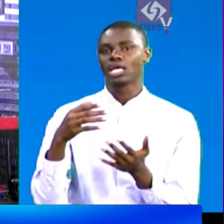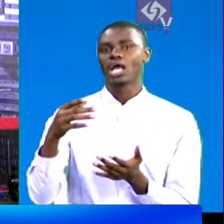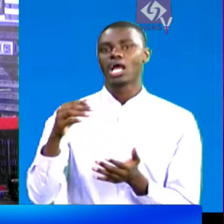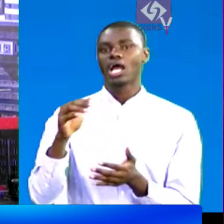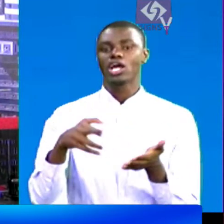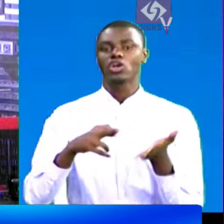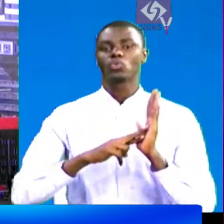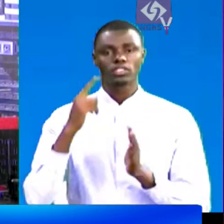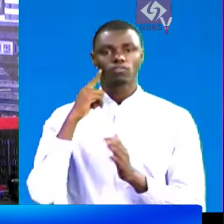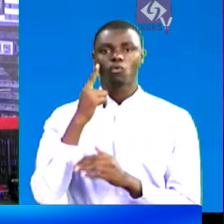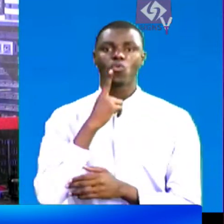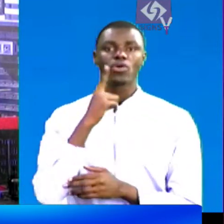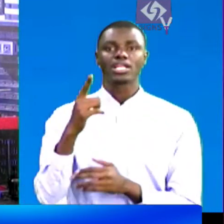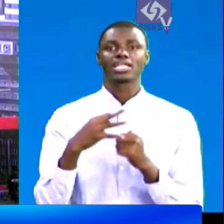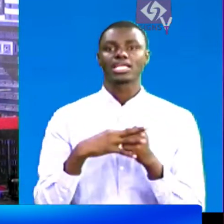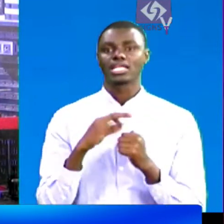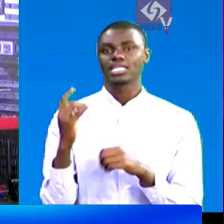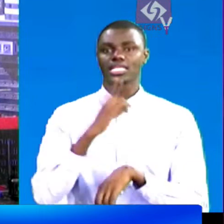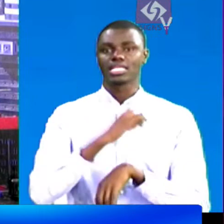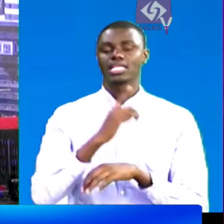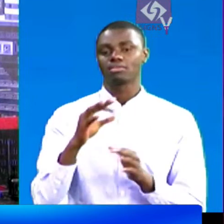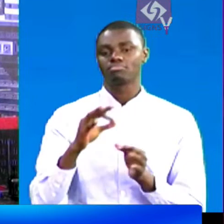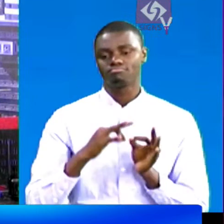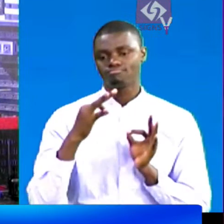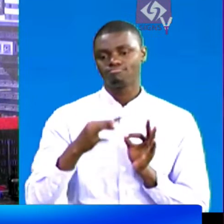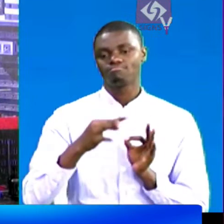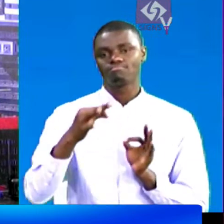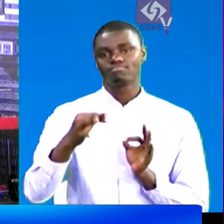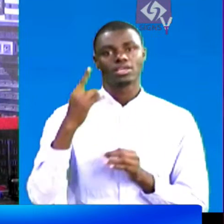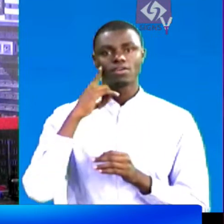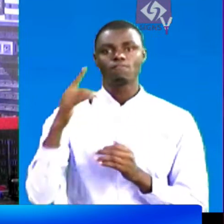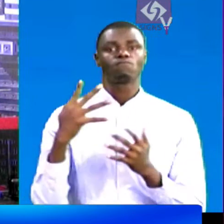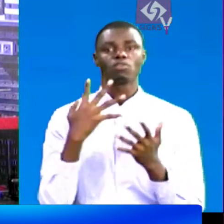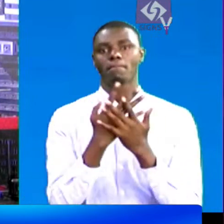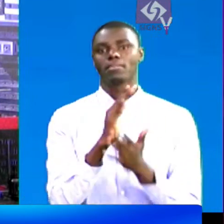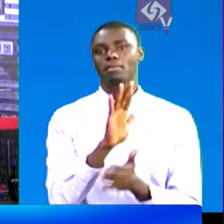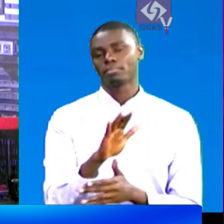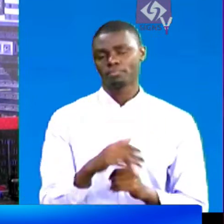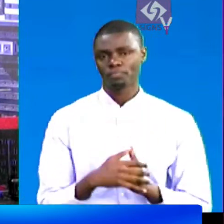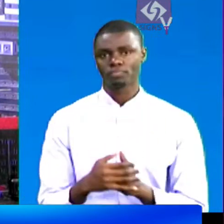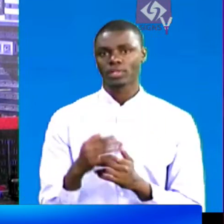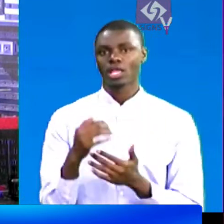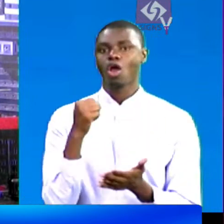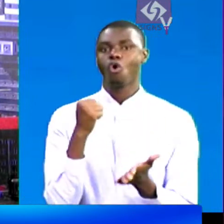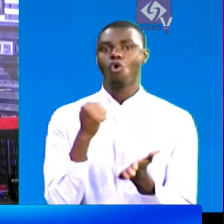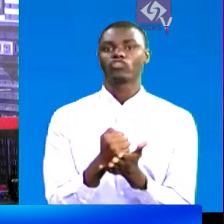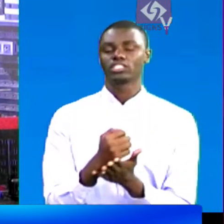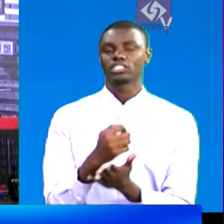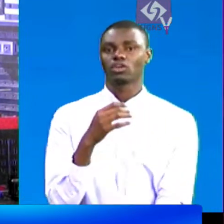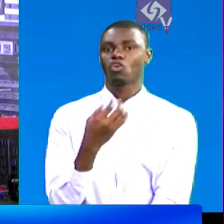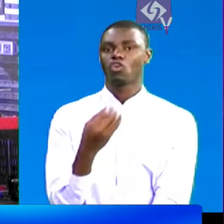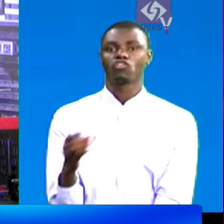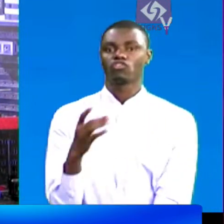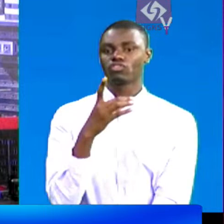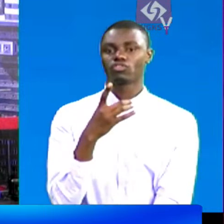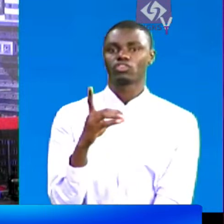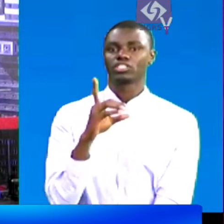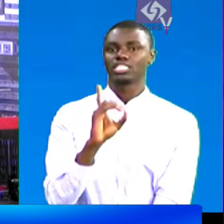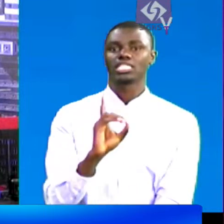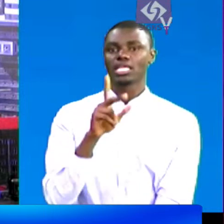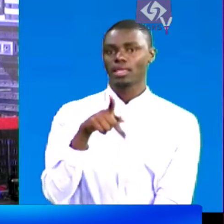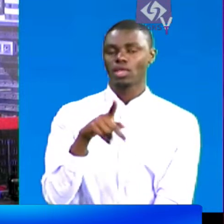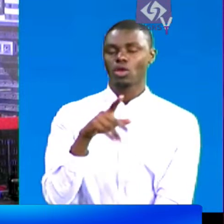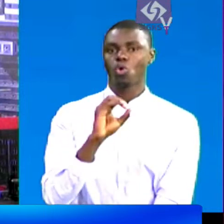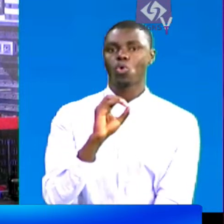for a 180-day extension for their detention. The Office of the Director of Public